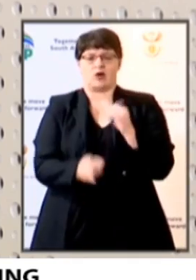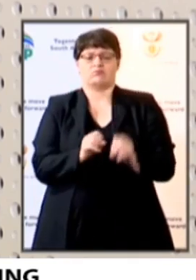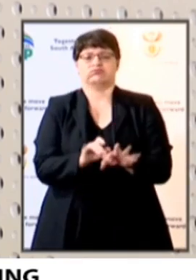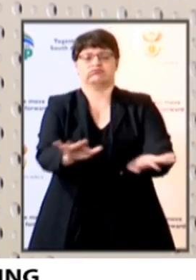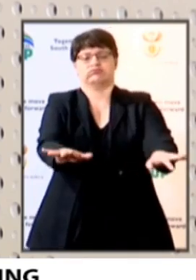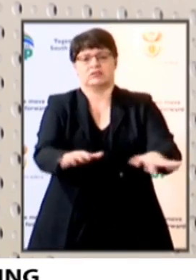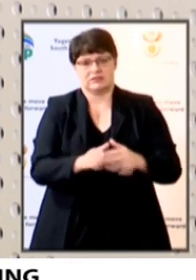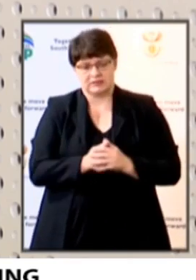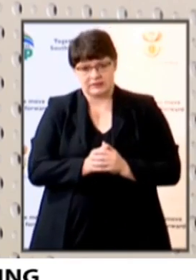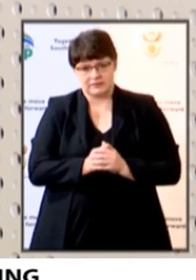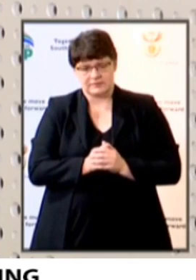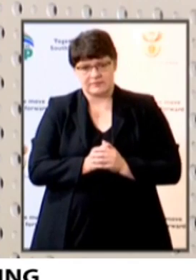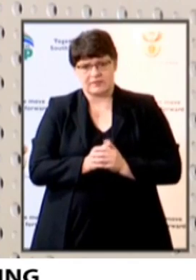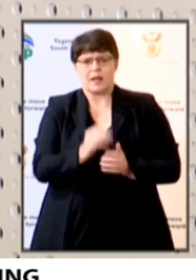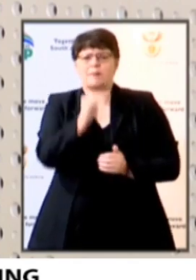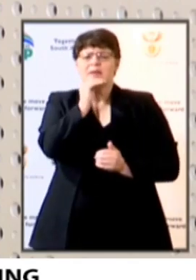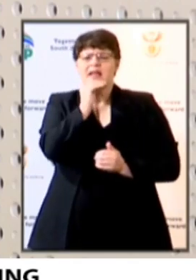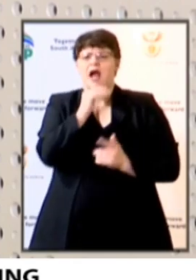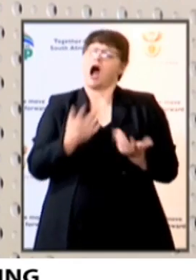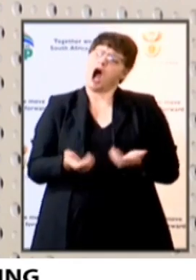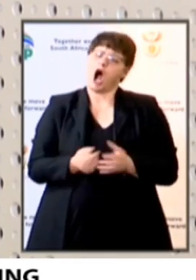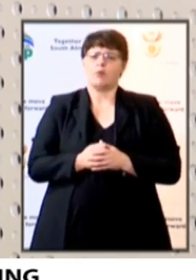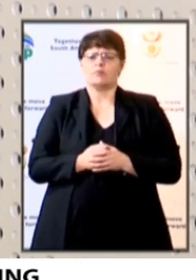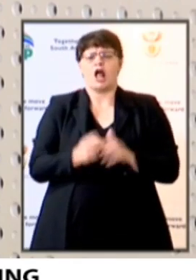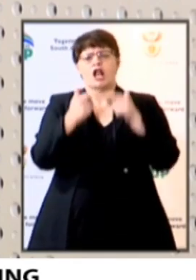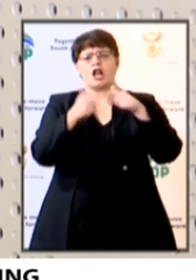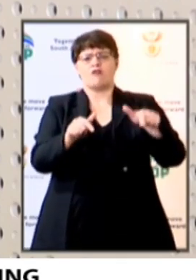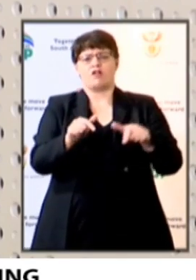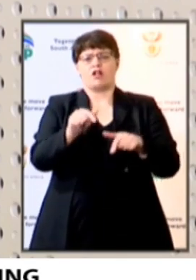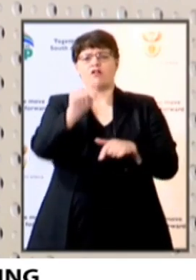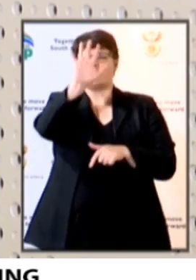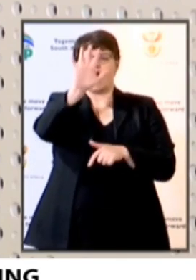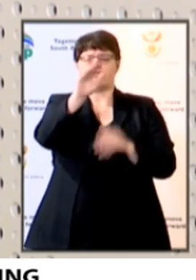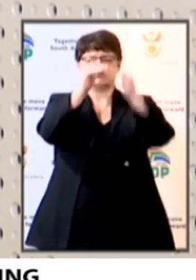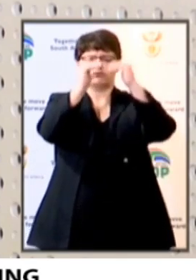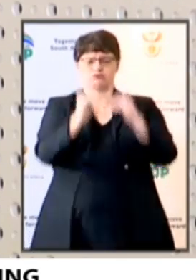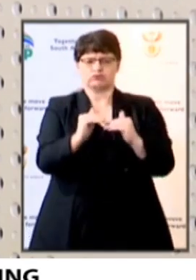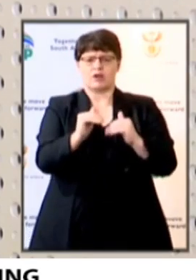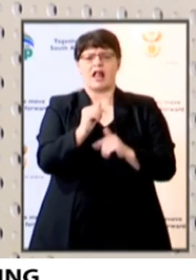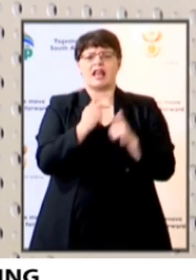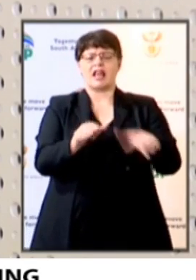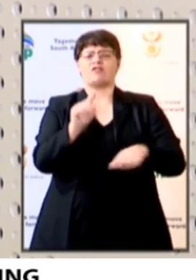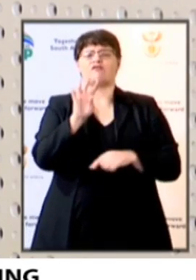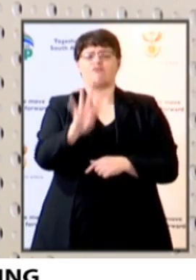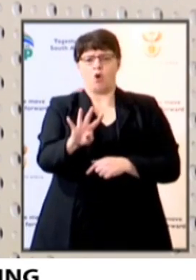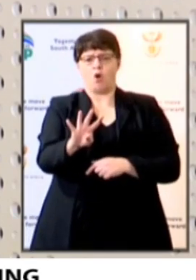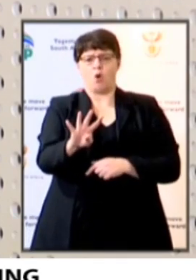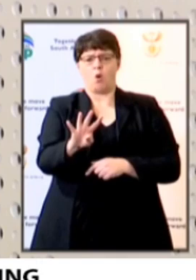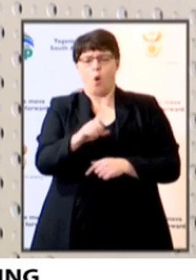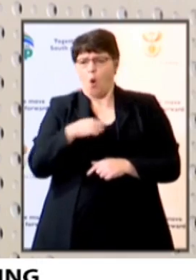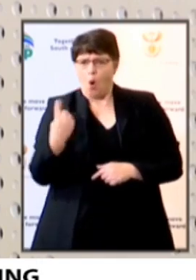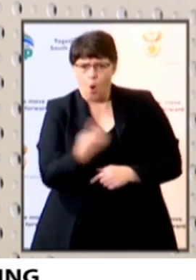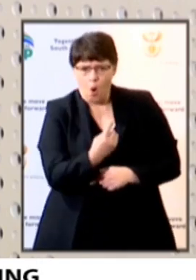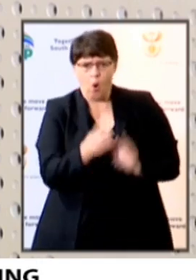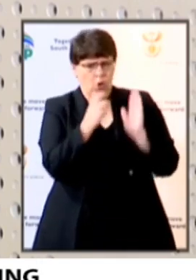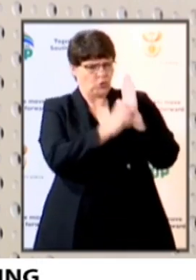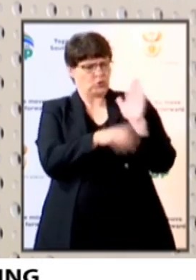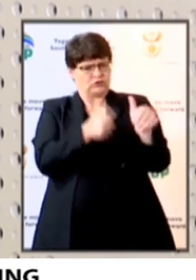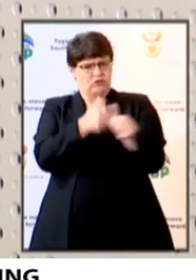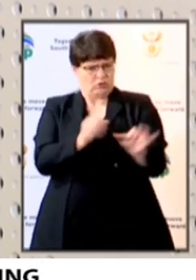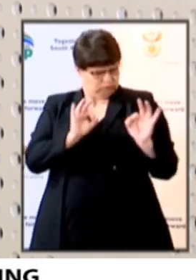So it doesn't mean that if we move to level four, if we stick to all the things that need to be done, all of